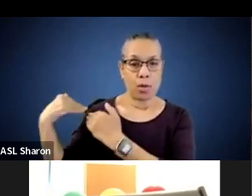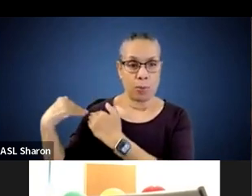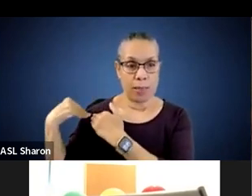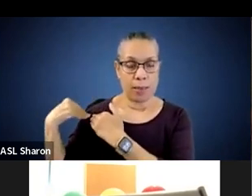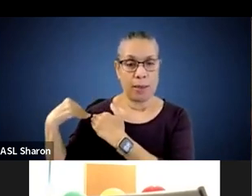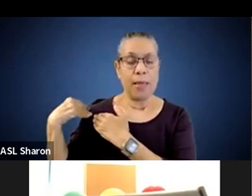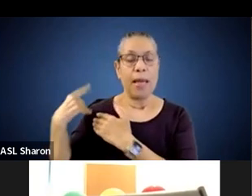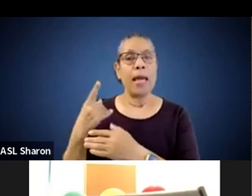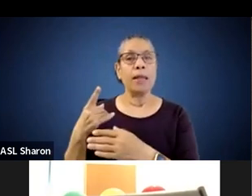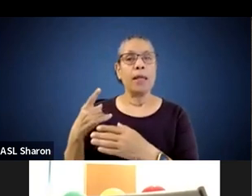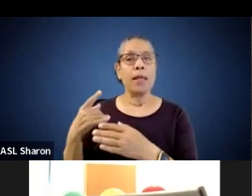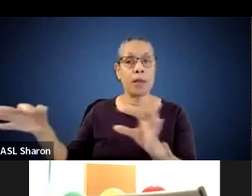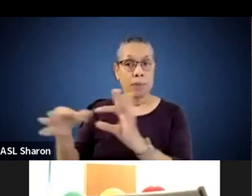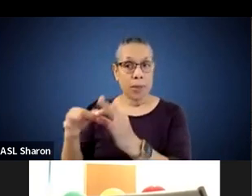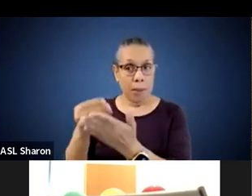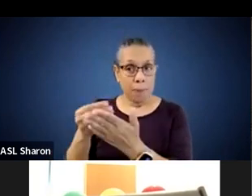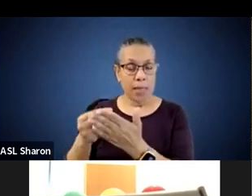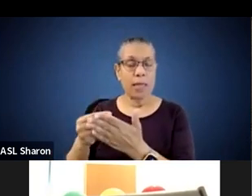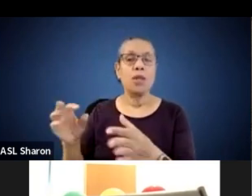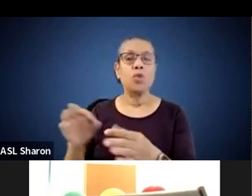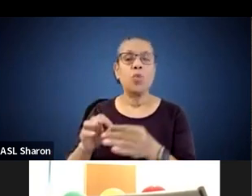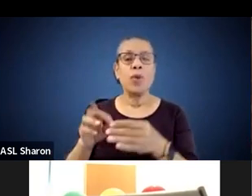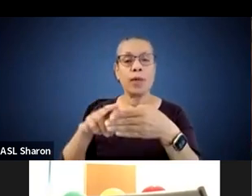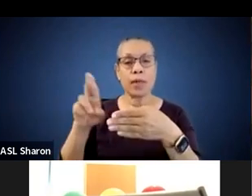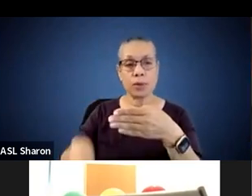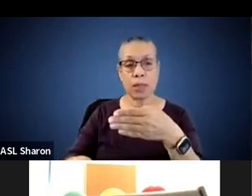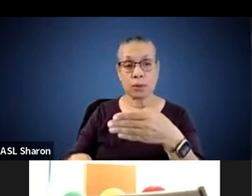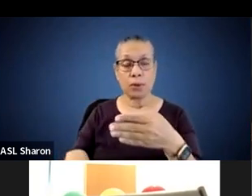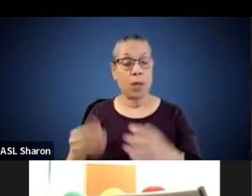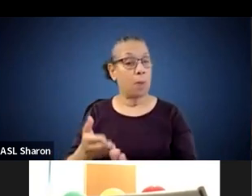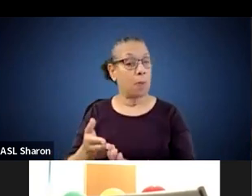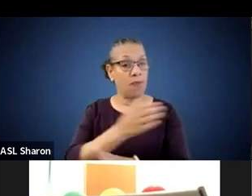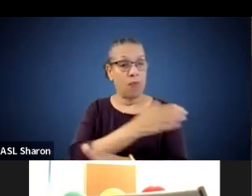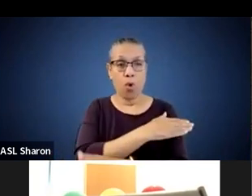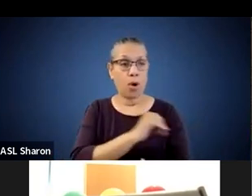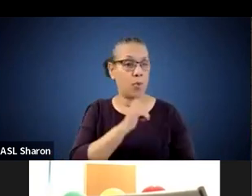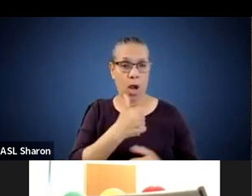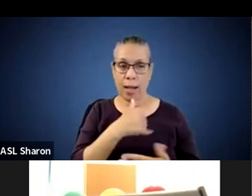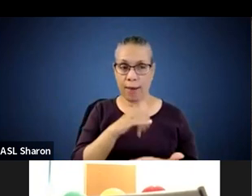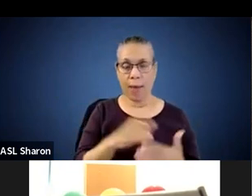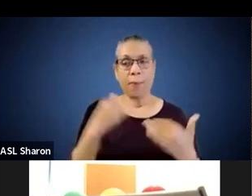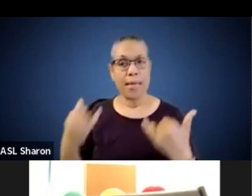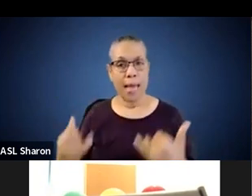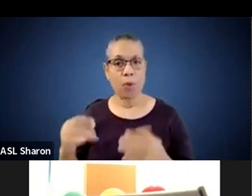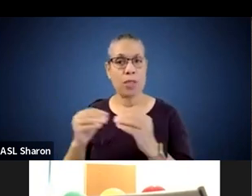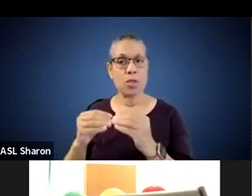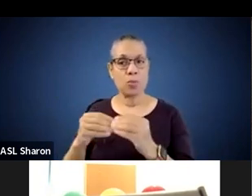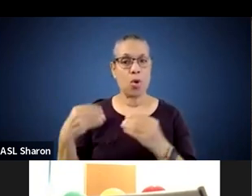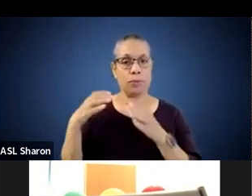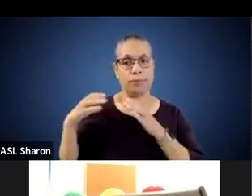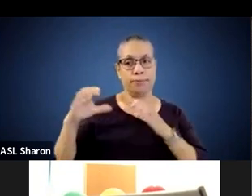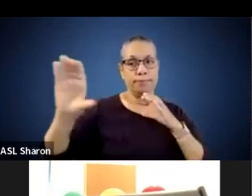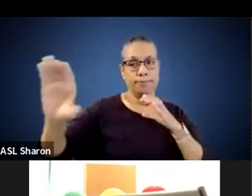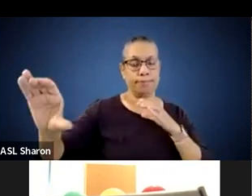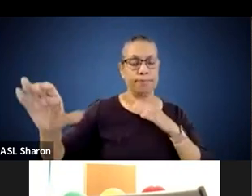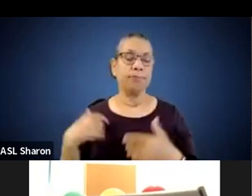on outcomes for students and that's a vastly different type of contract and has been served up in the past year trans devs